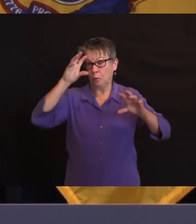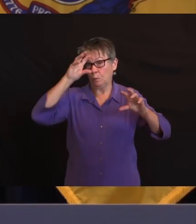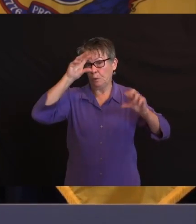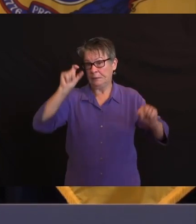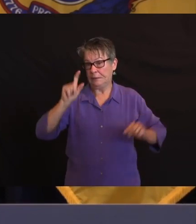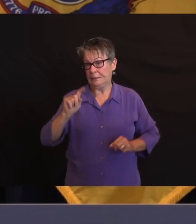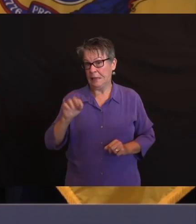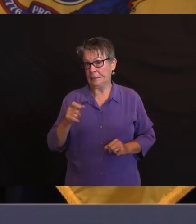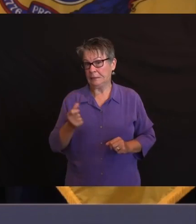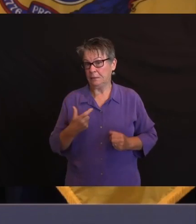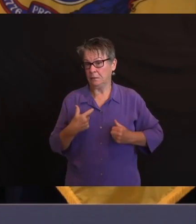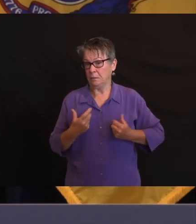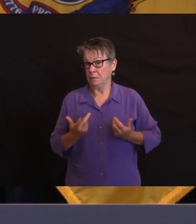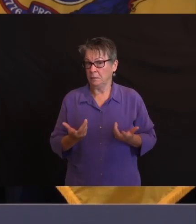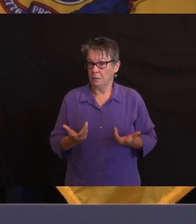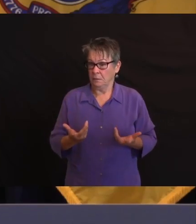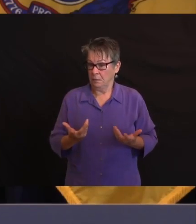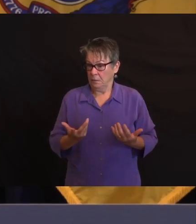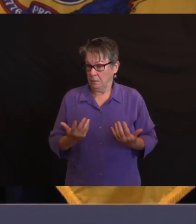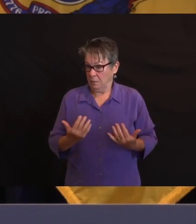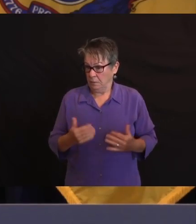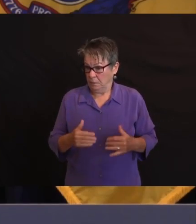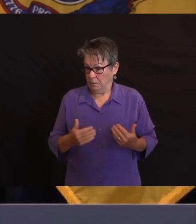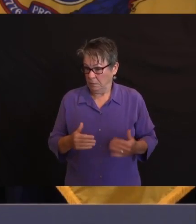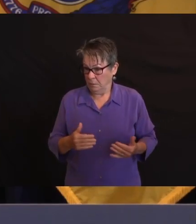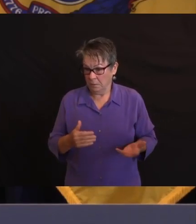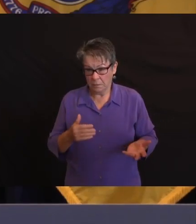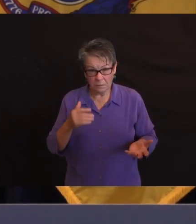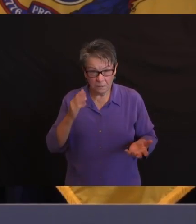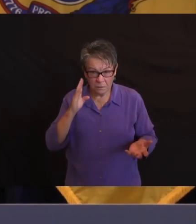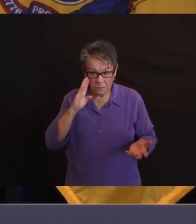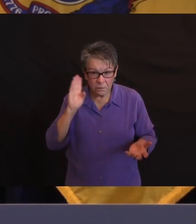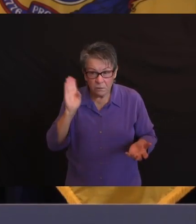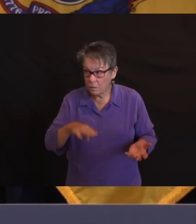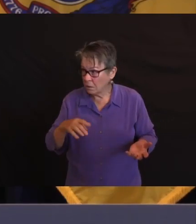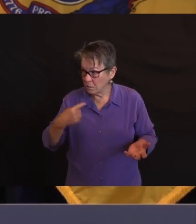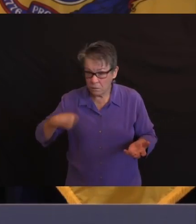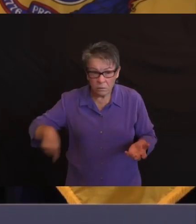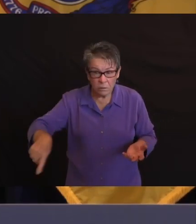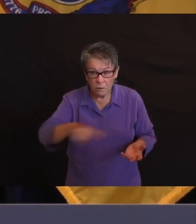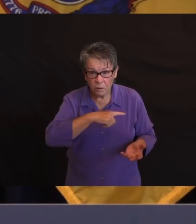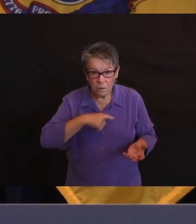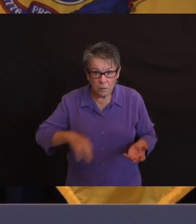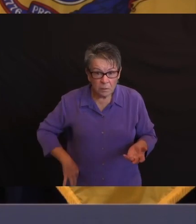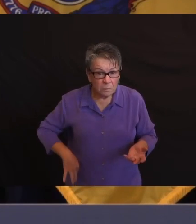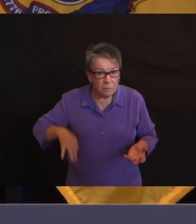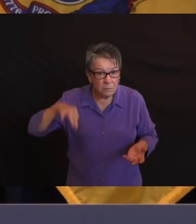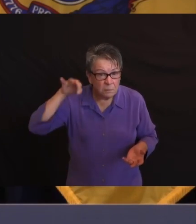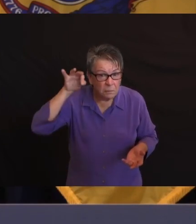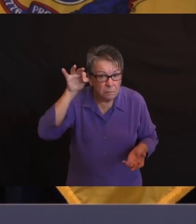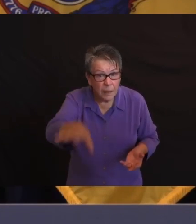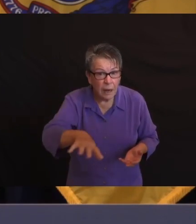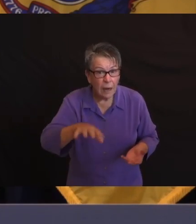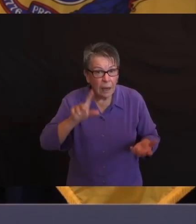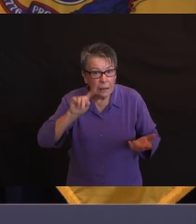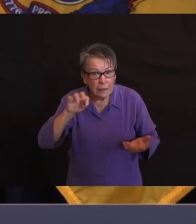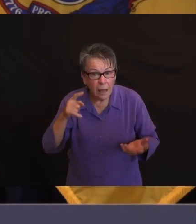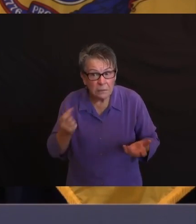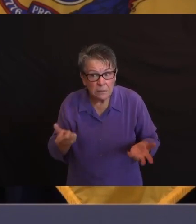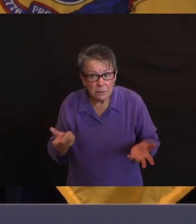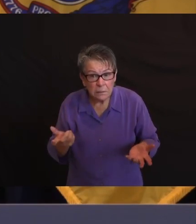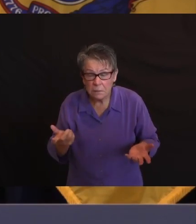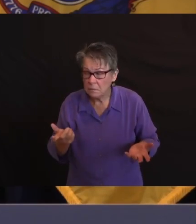we pay taxes. It's part of the deal when you're an American, right? You sign up, okay, I'm going to pay taxes. You may not like what you pay, but there's a deal. You pay in and you get